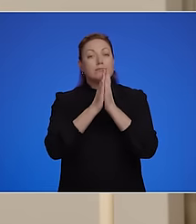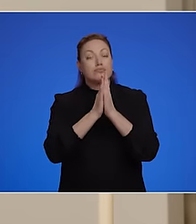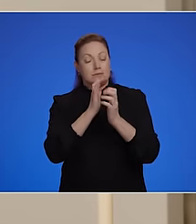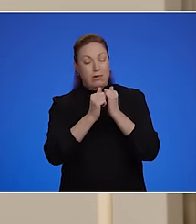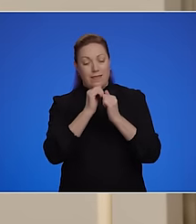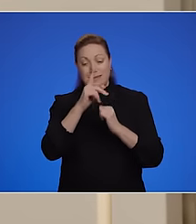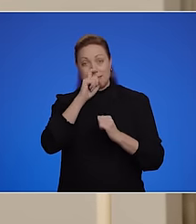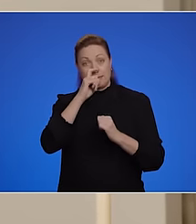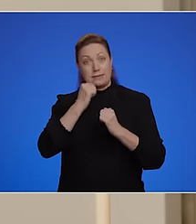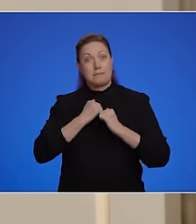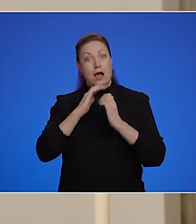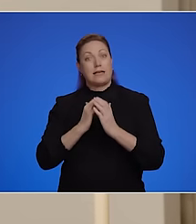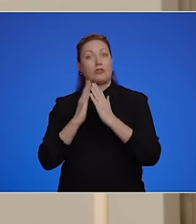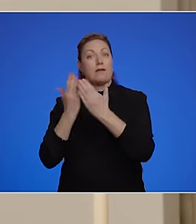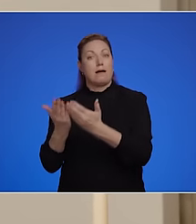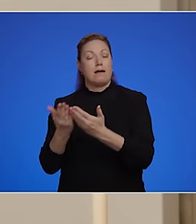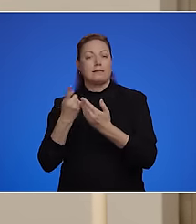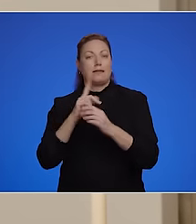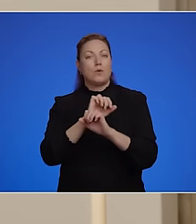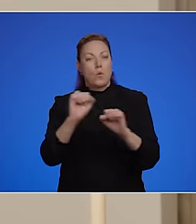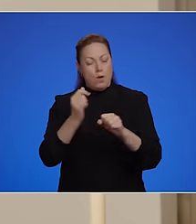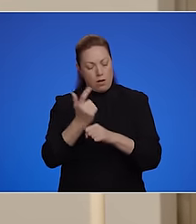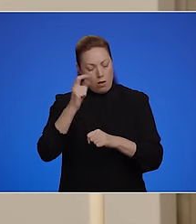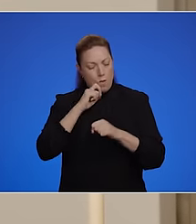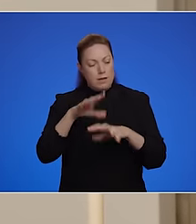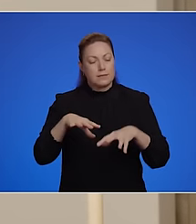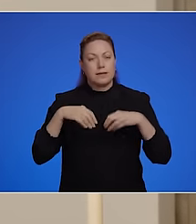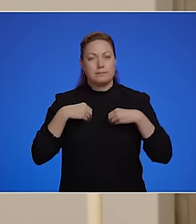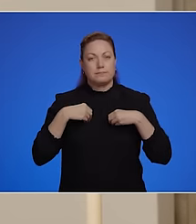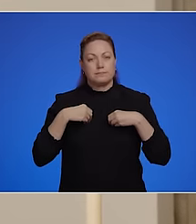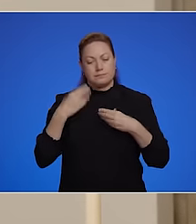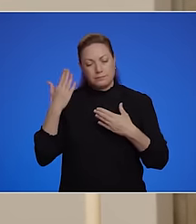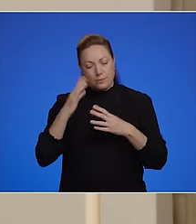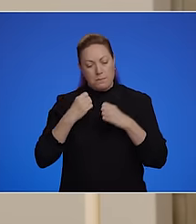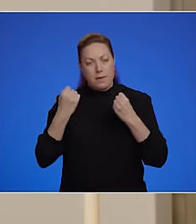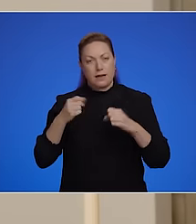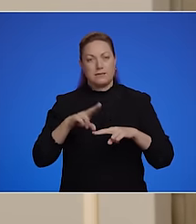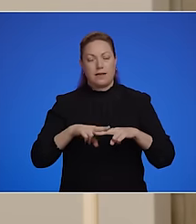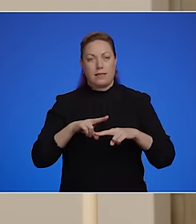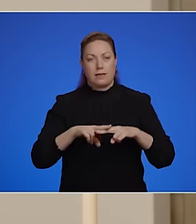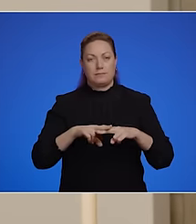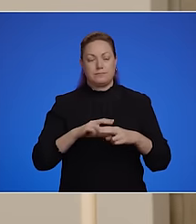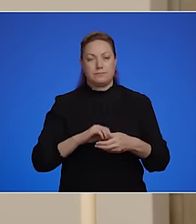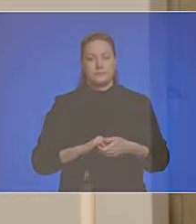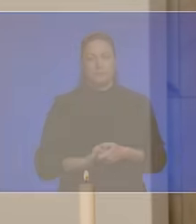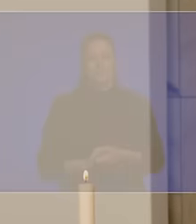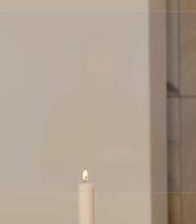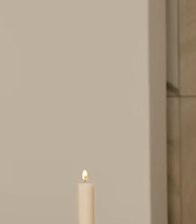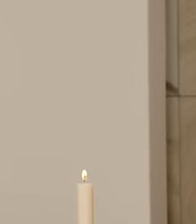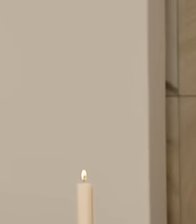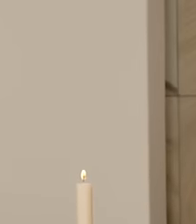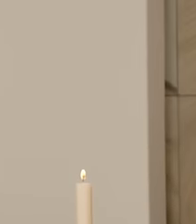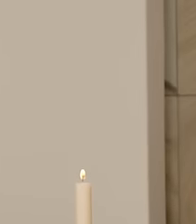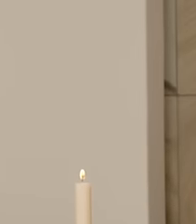pray, brothers and sisters, that my sacrifice and yours may be acceptable to God, the Almighty Father. May the Lord accept the sacrifice at your